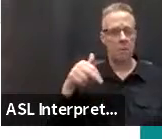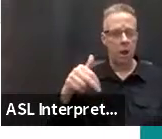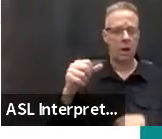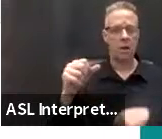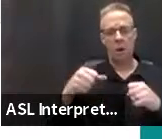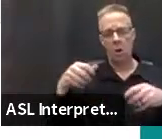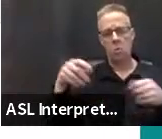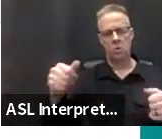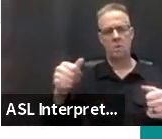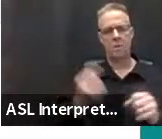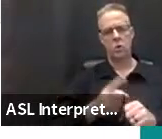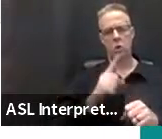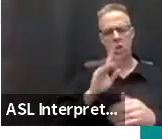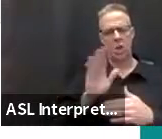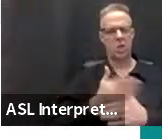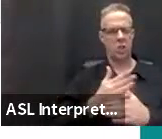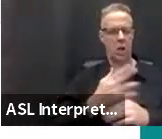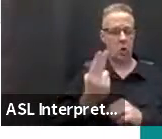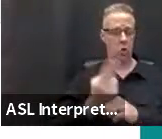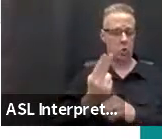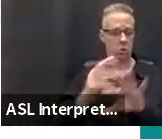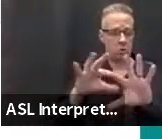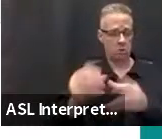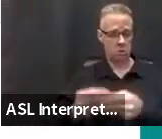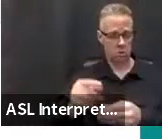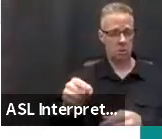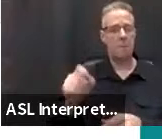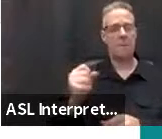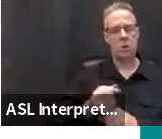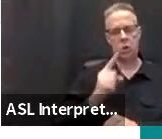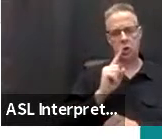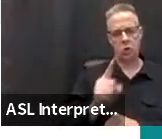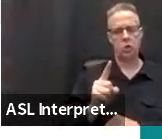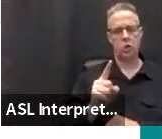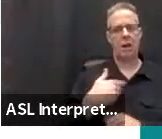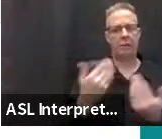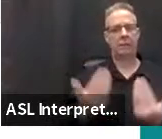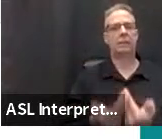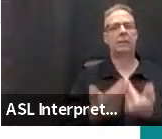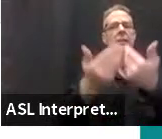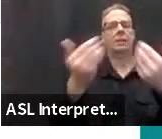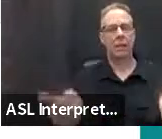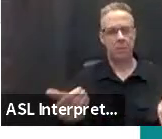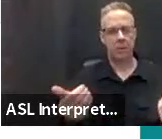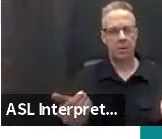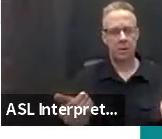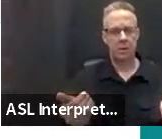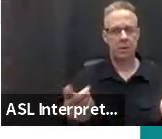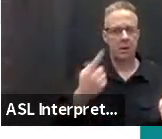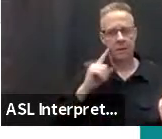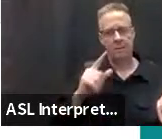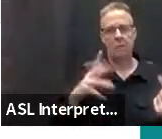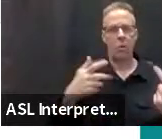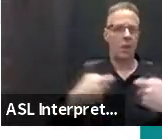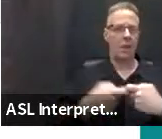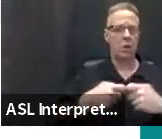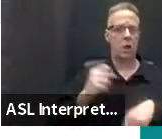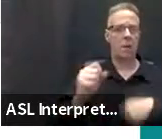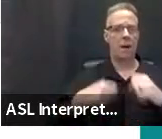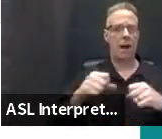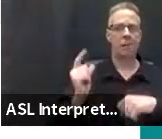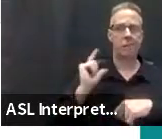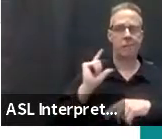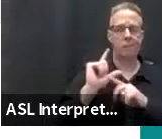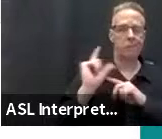about that last time around, right? That there needs to be some separation between folks buzzing by on e-bikes or,